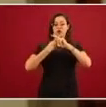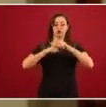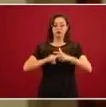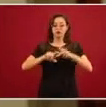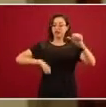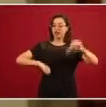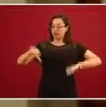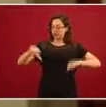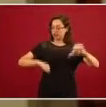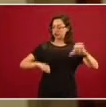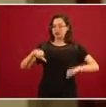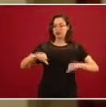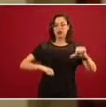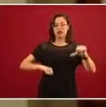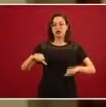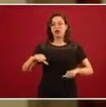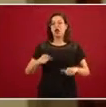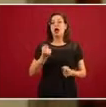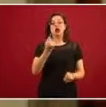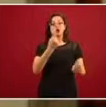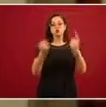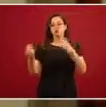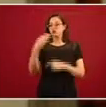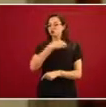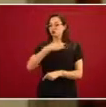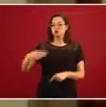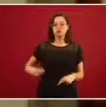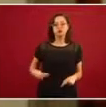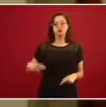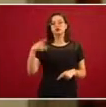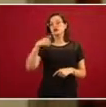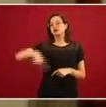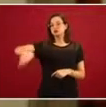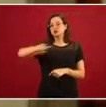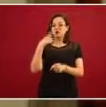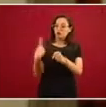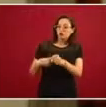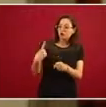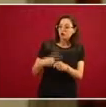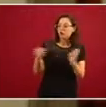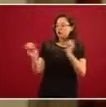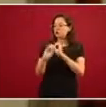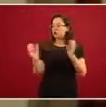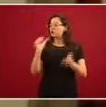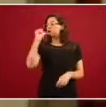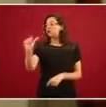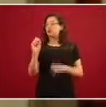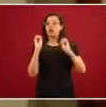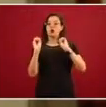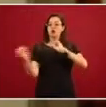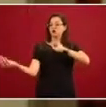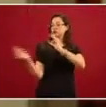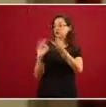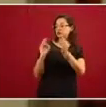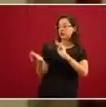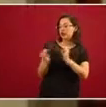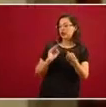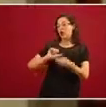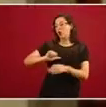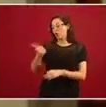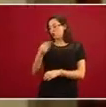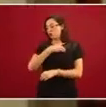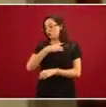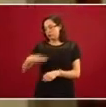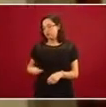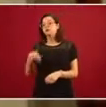that we will have on May the 17th that has to do with municipalities that haven't had any cases